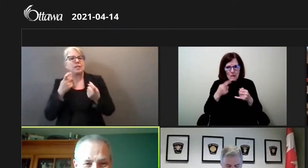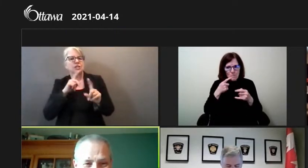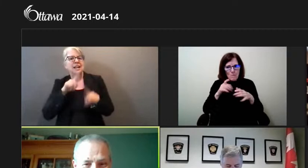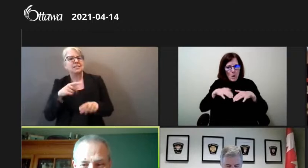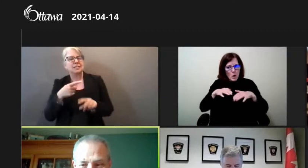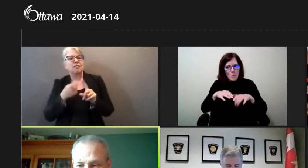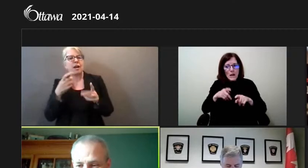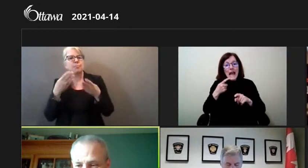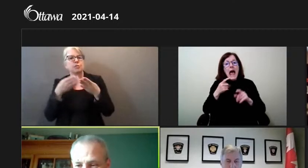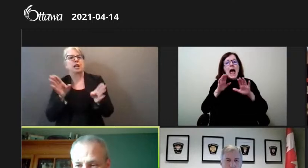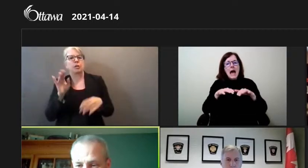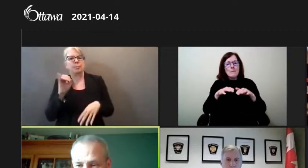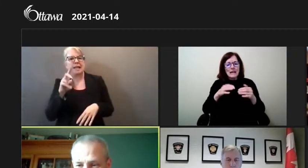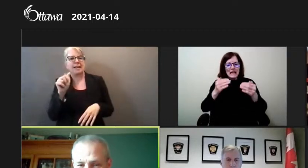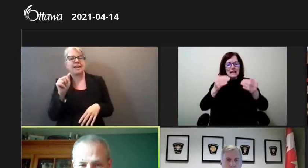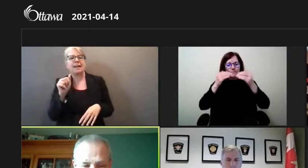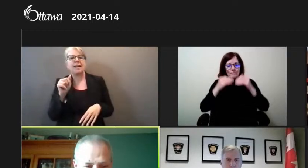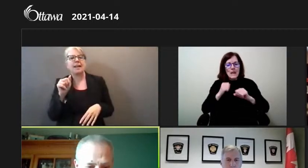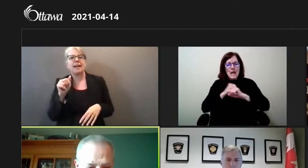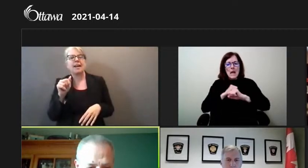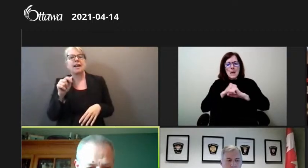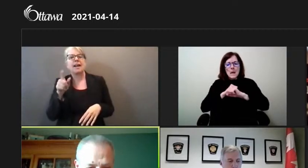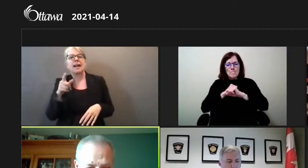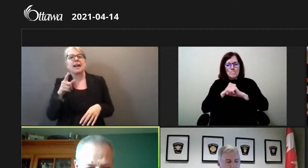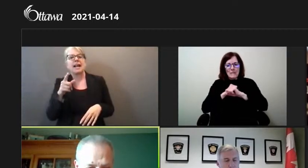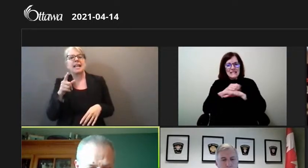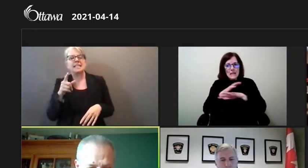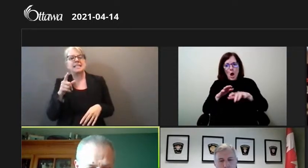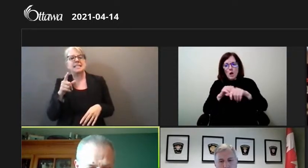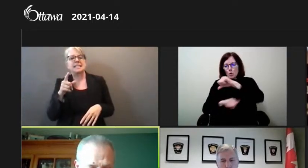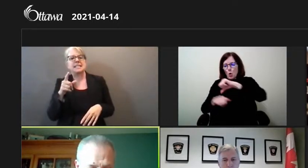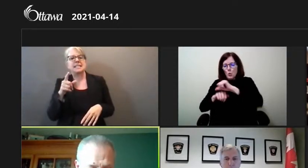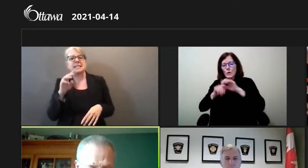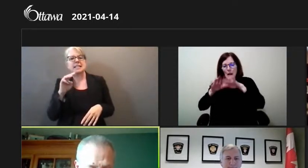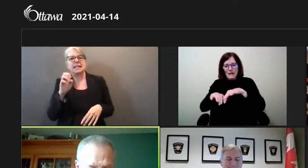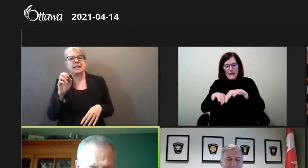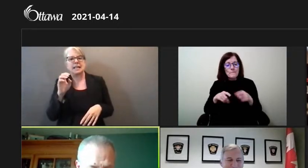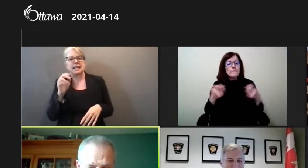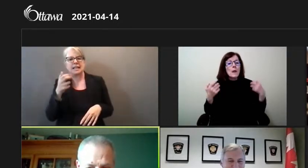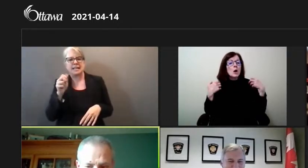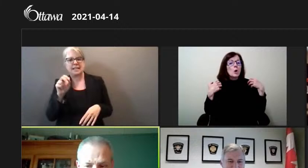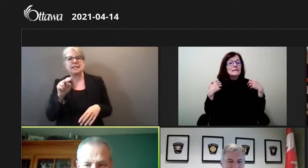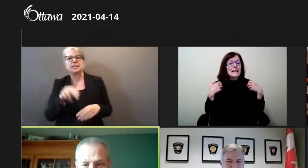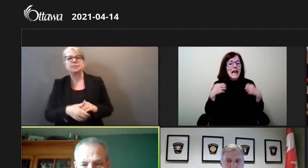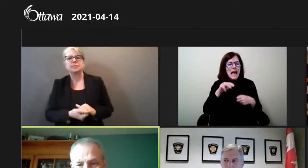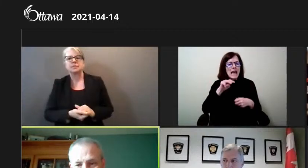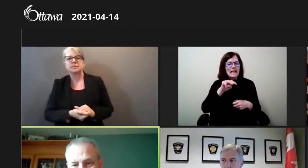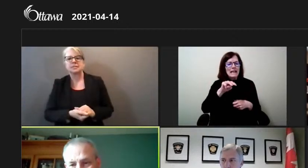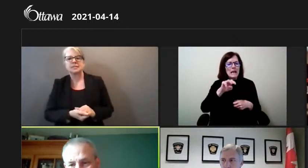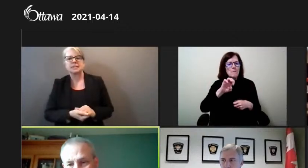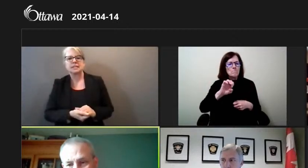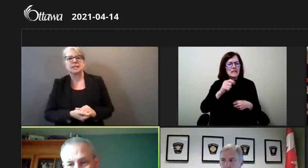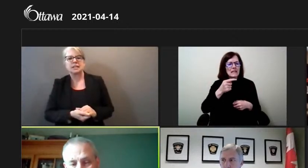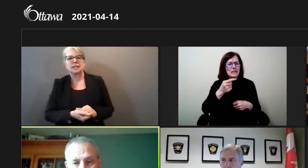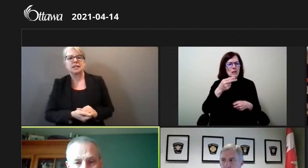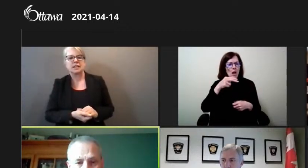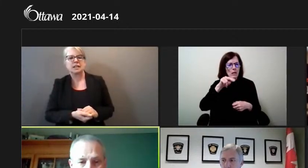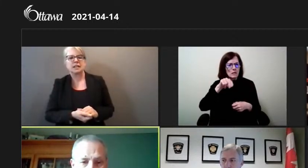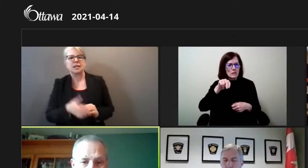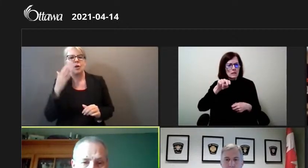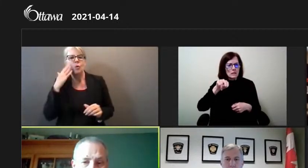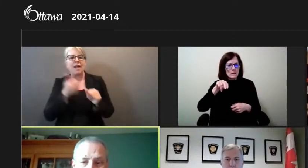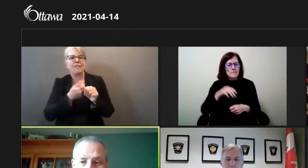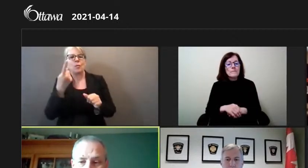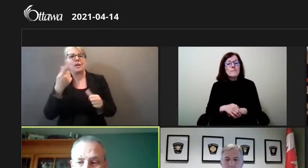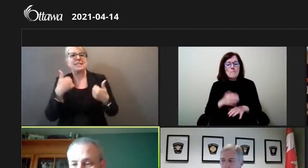media, is Councillor Meehan. Thank you very much, Chair. And I know everyone's tired, so I'll make